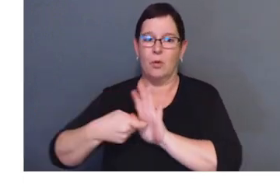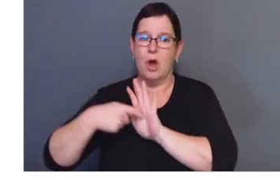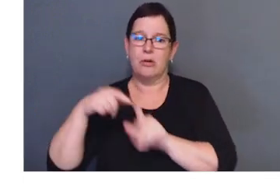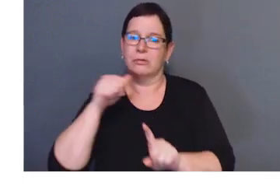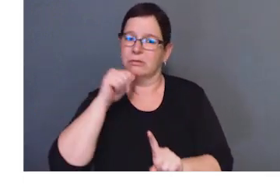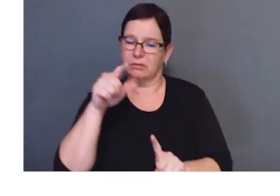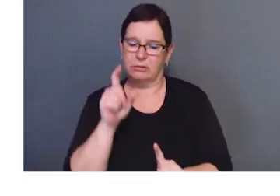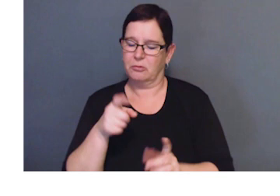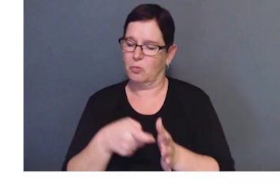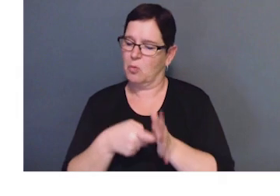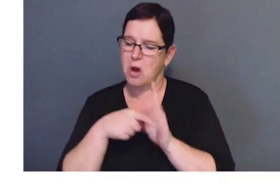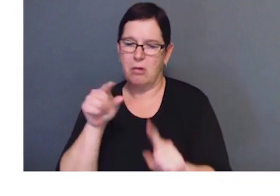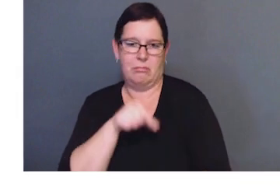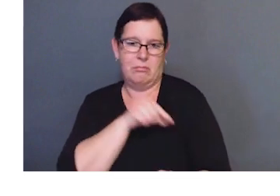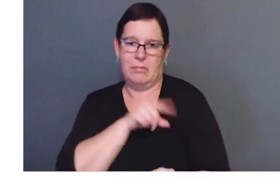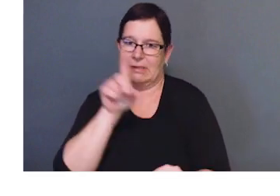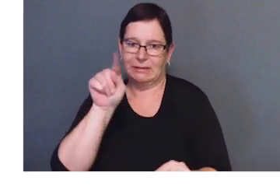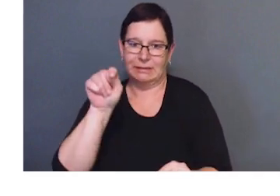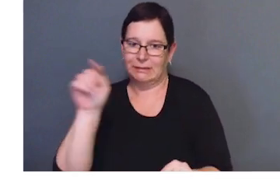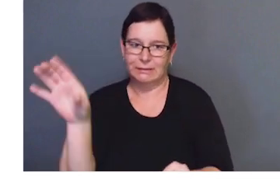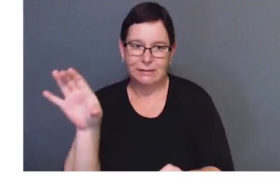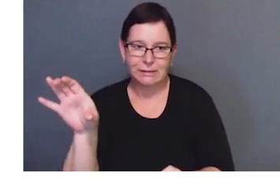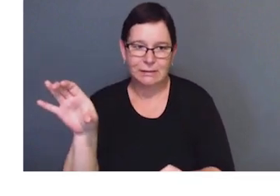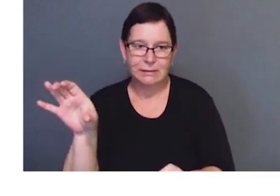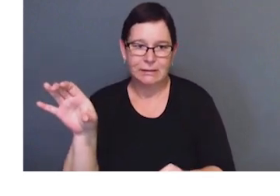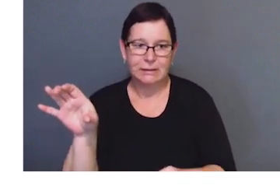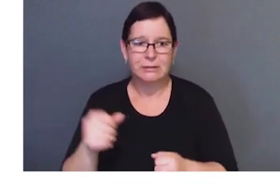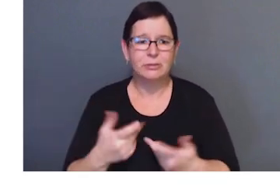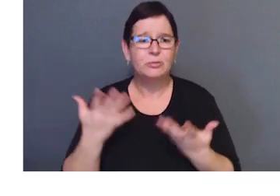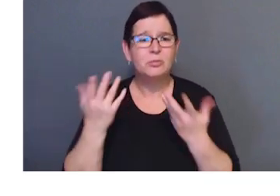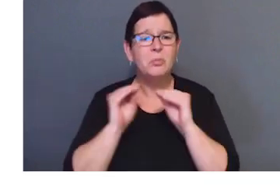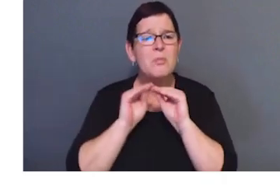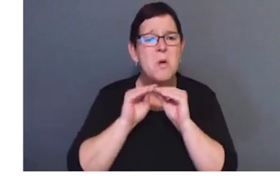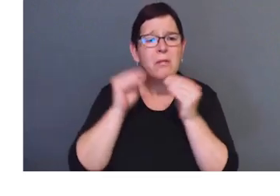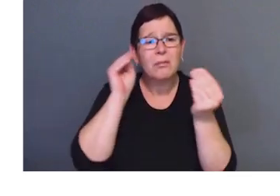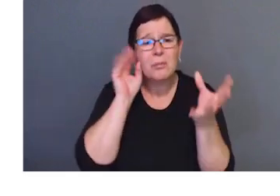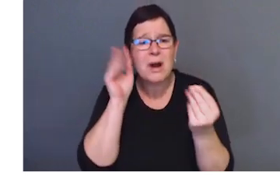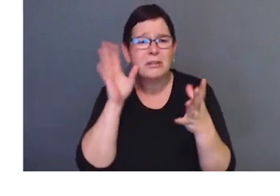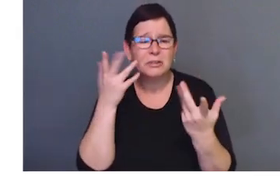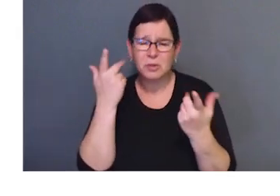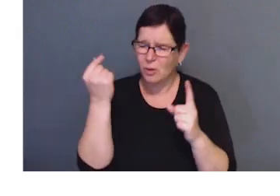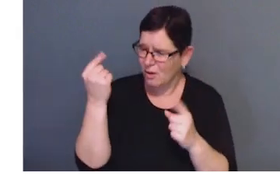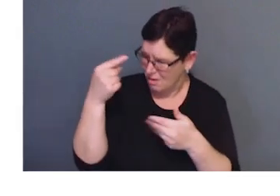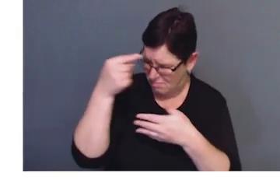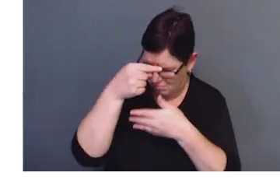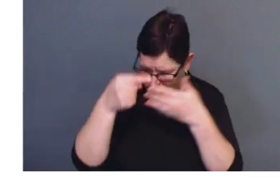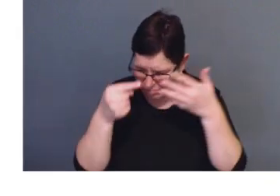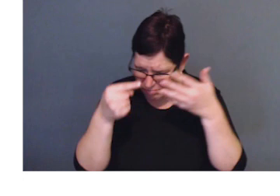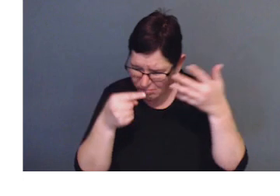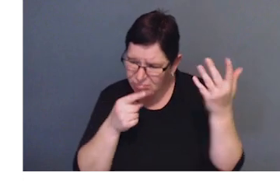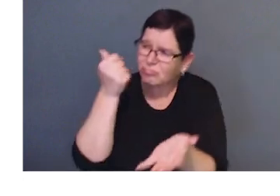eligible medical expenses and how to claim them on your tax return, visit the web address shown on your screen.